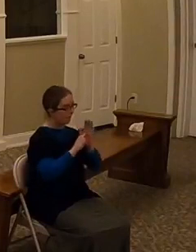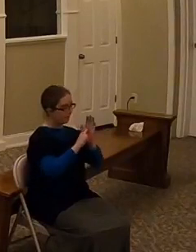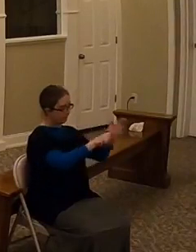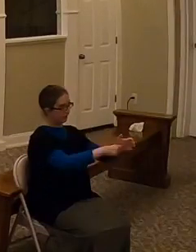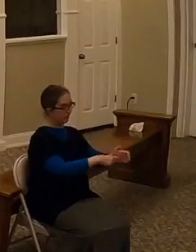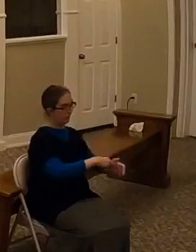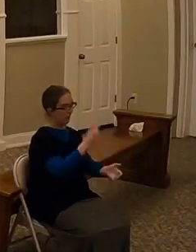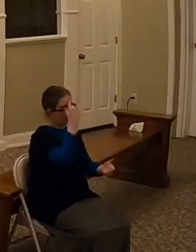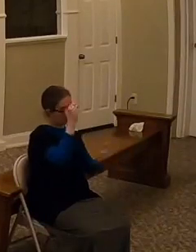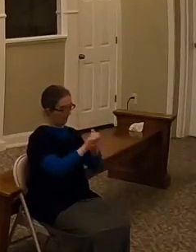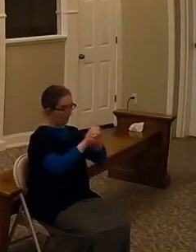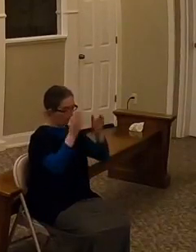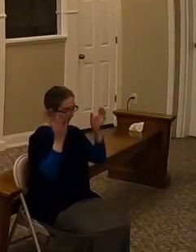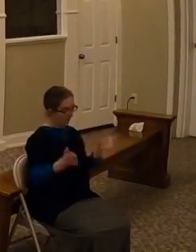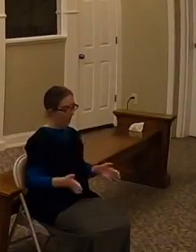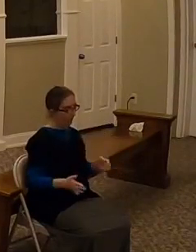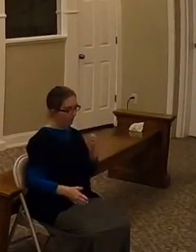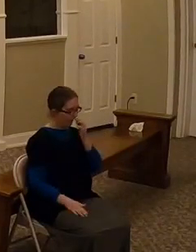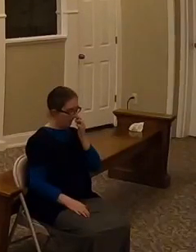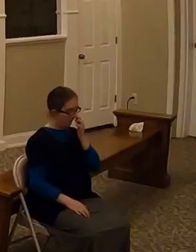of the believers.